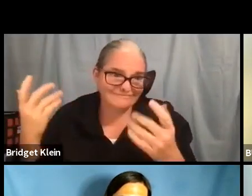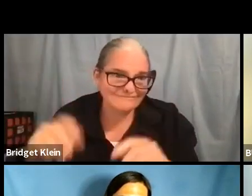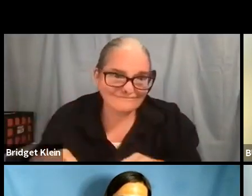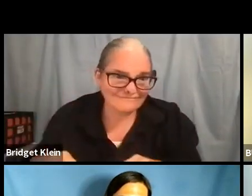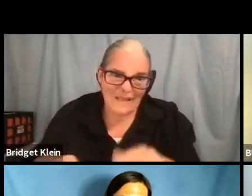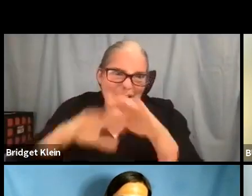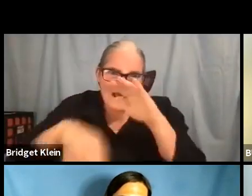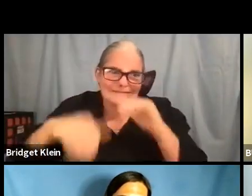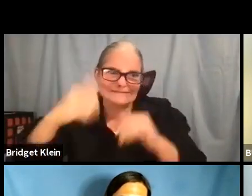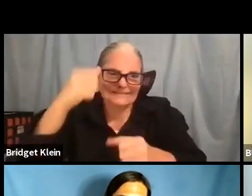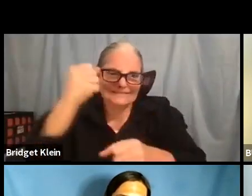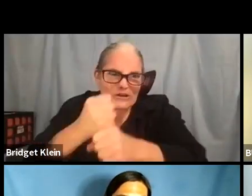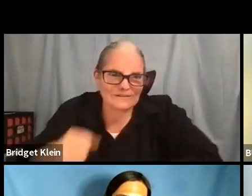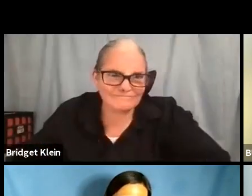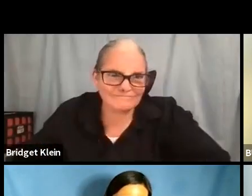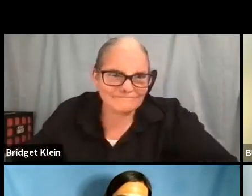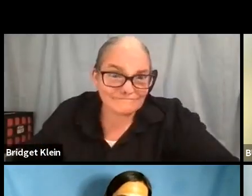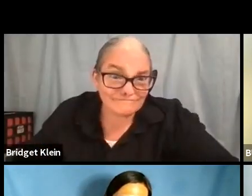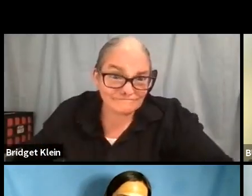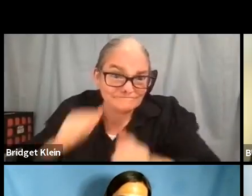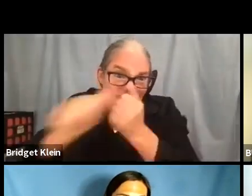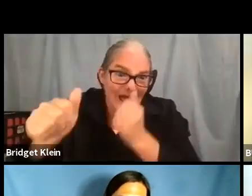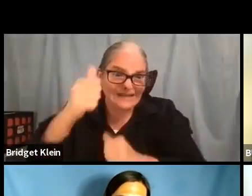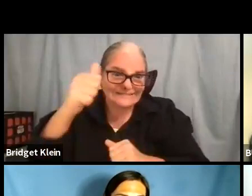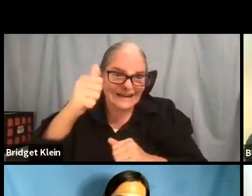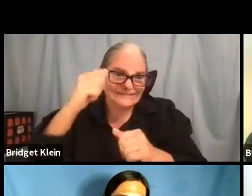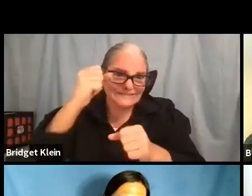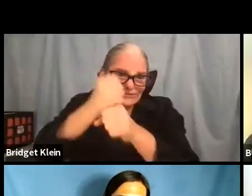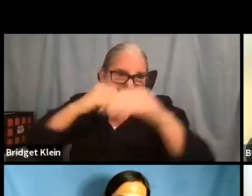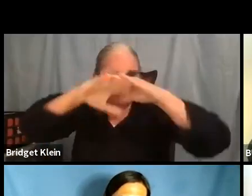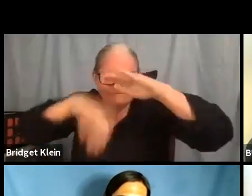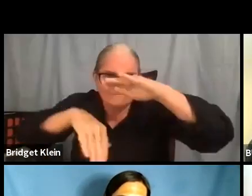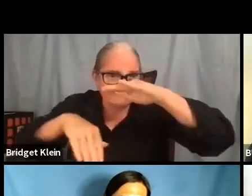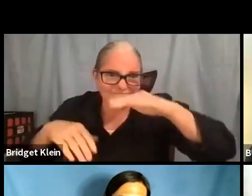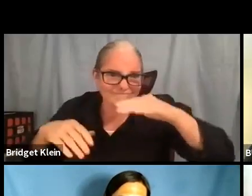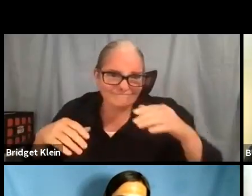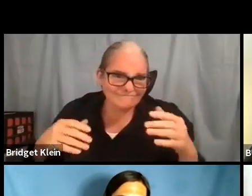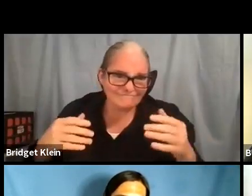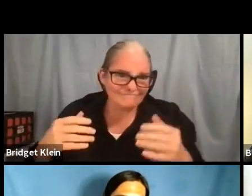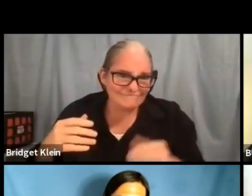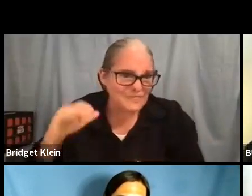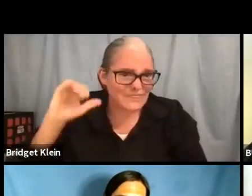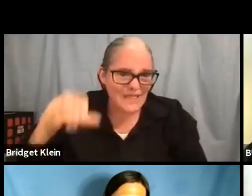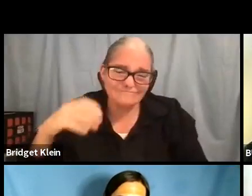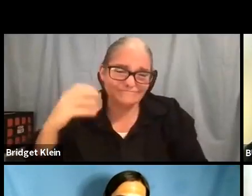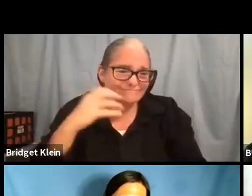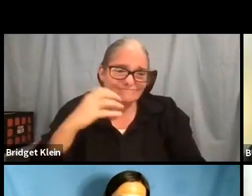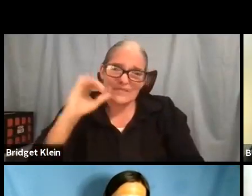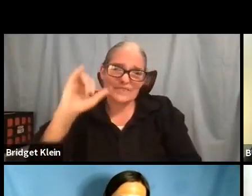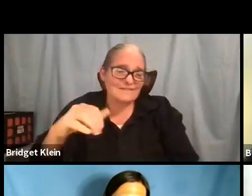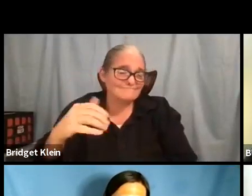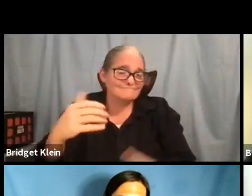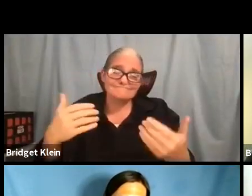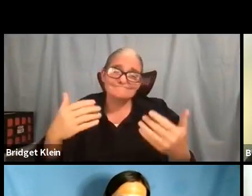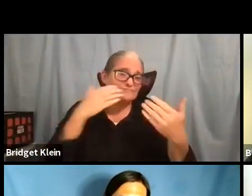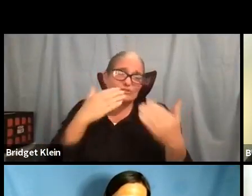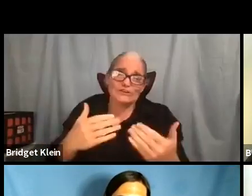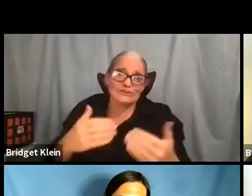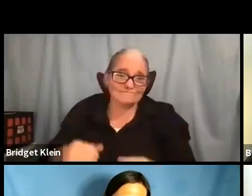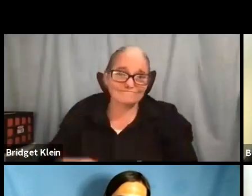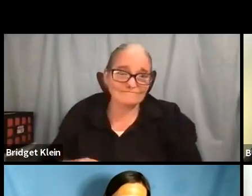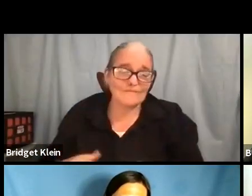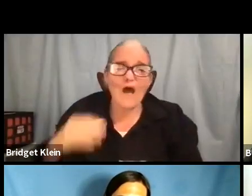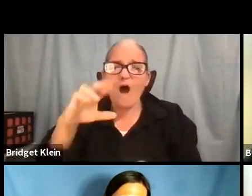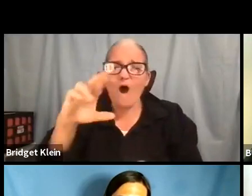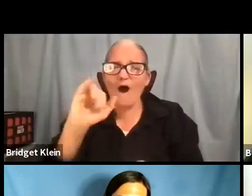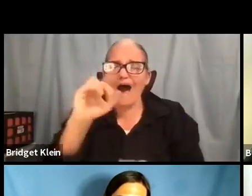they need to pass a written exam. And then there's a performance component to that. And